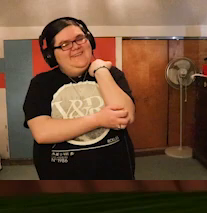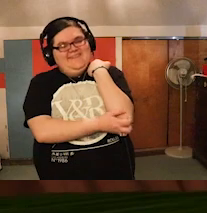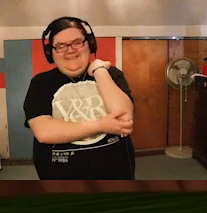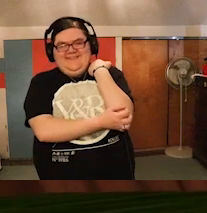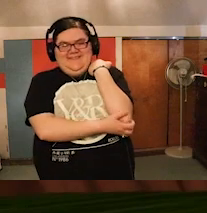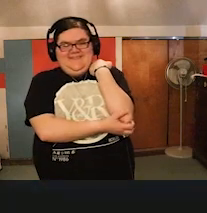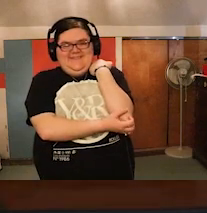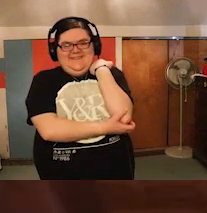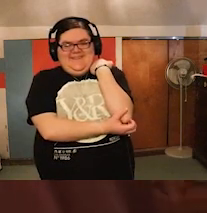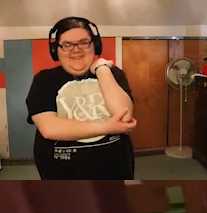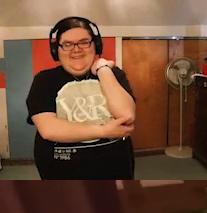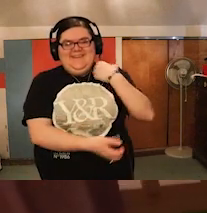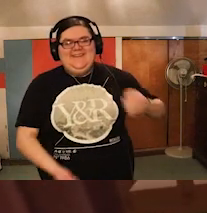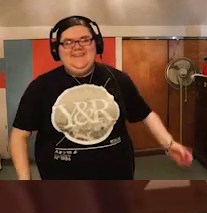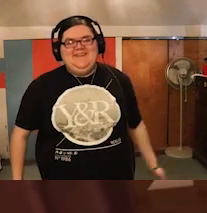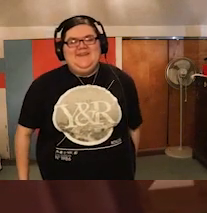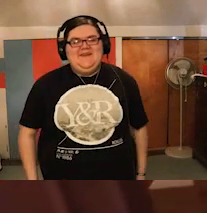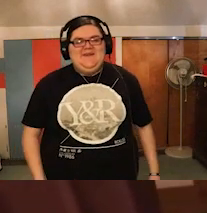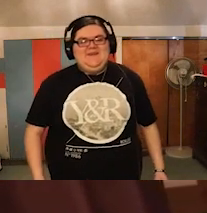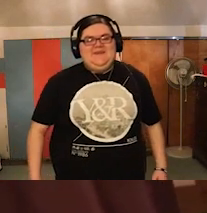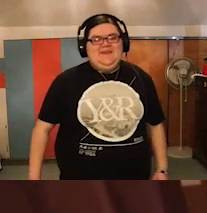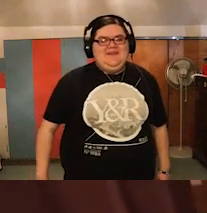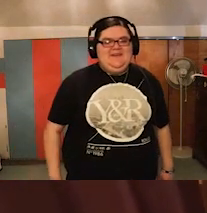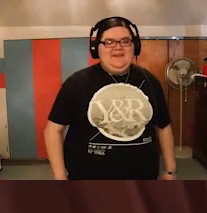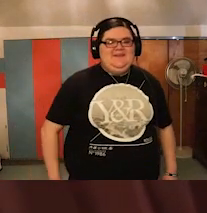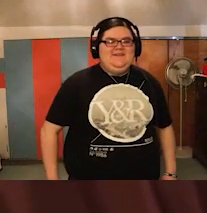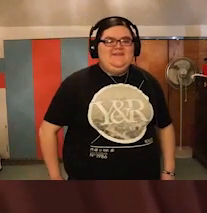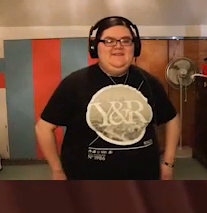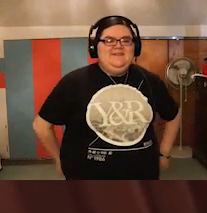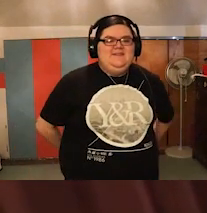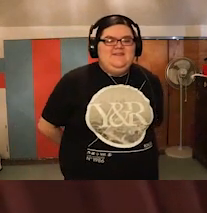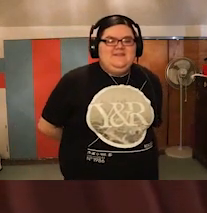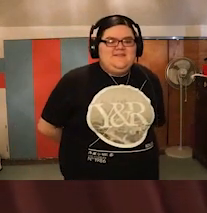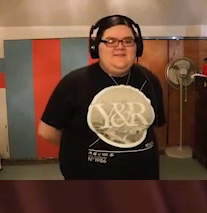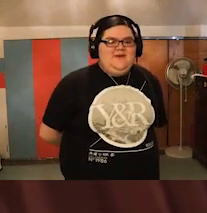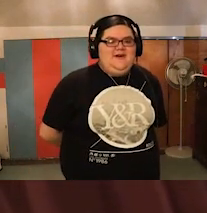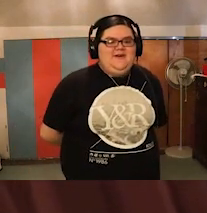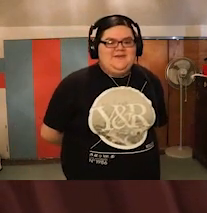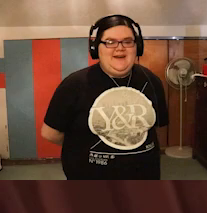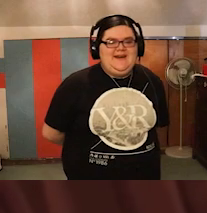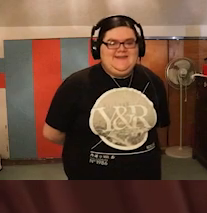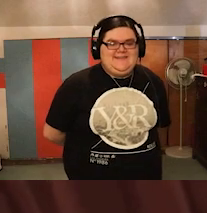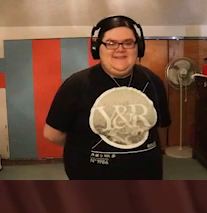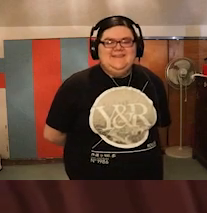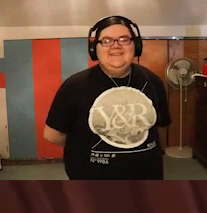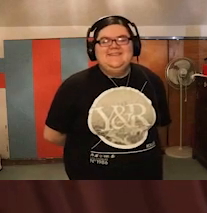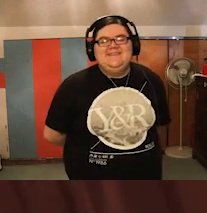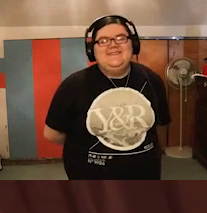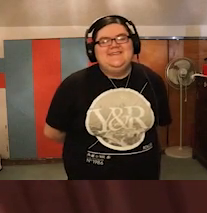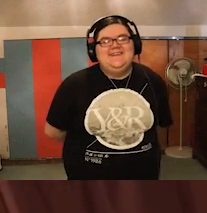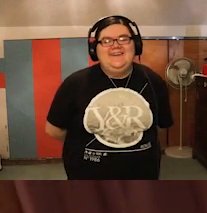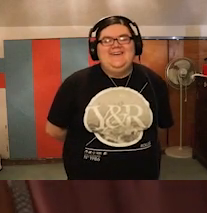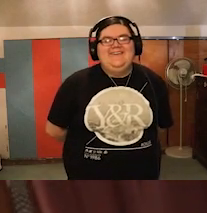You bumder. Oh, you're shit, Toby. You. Come on, guys.